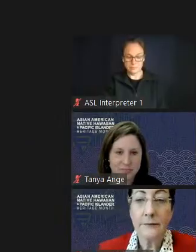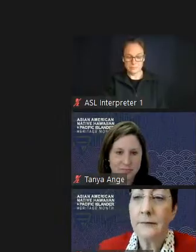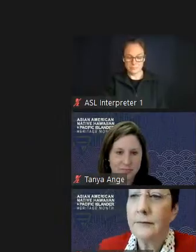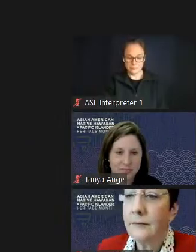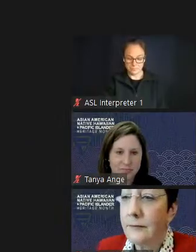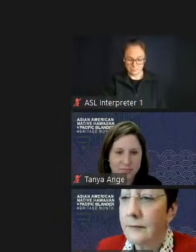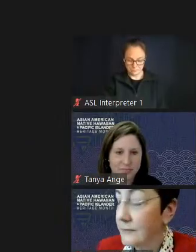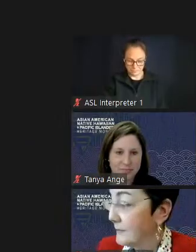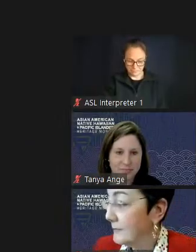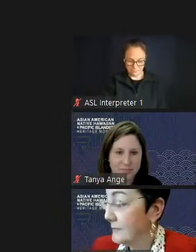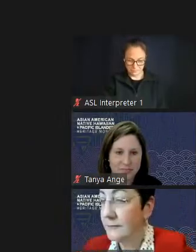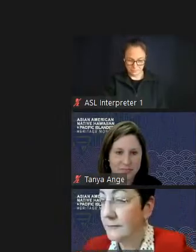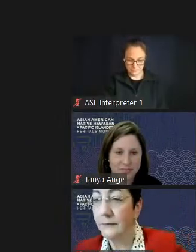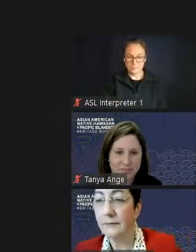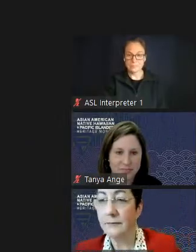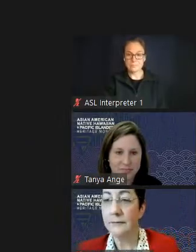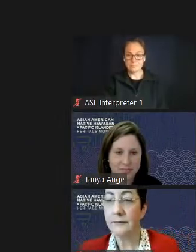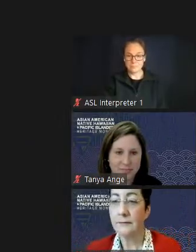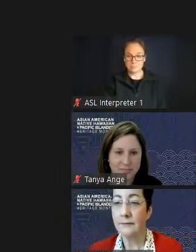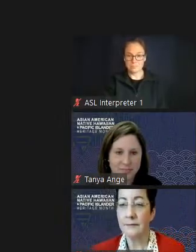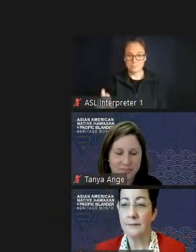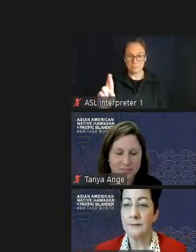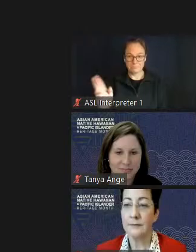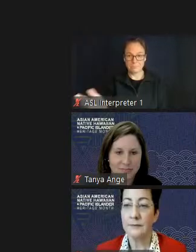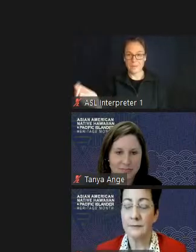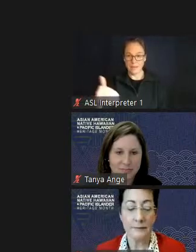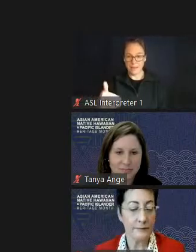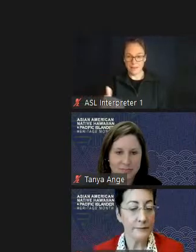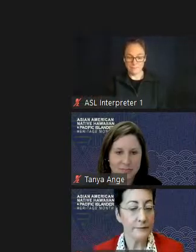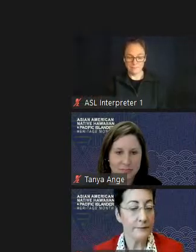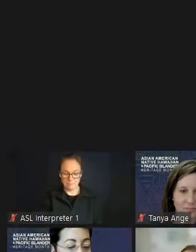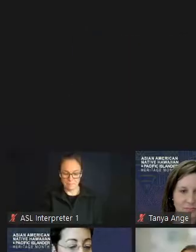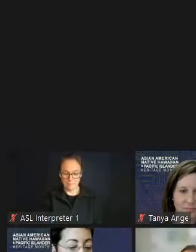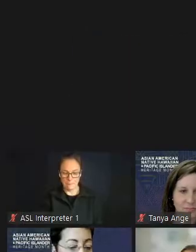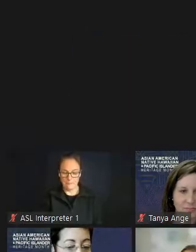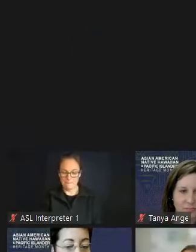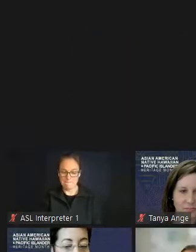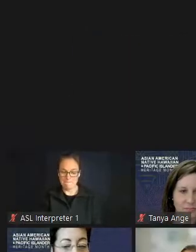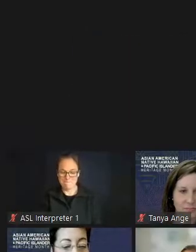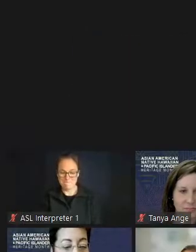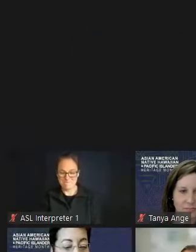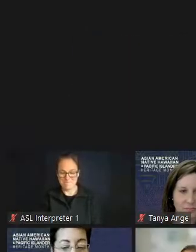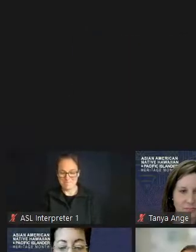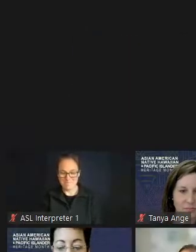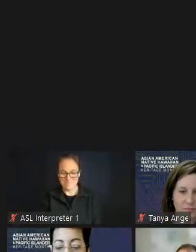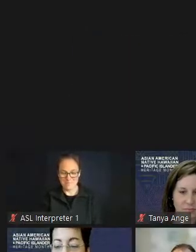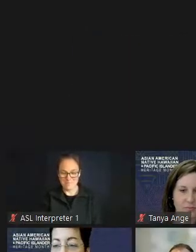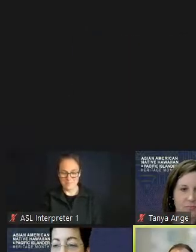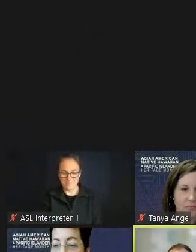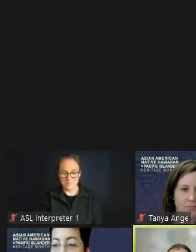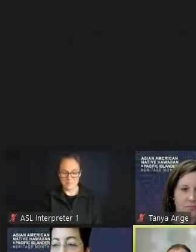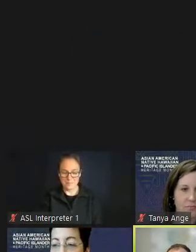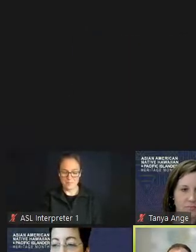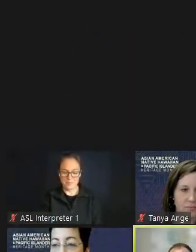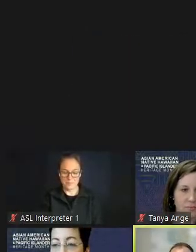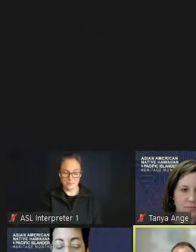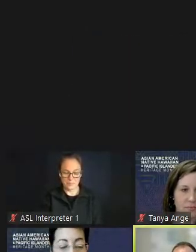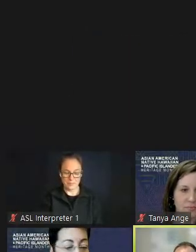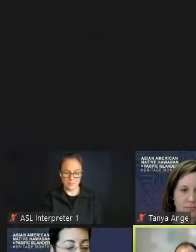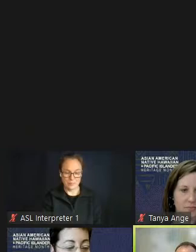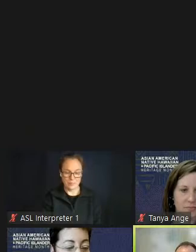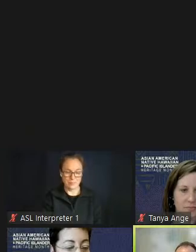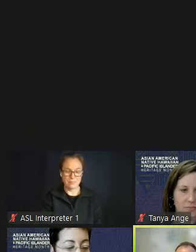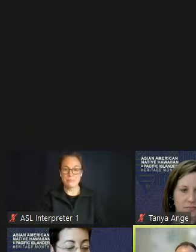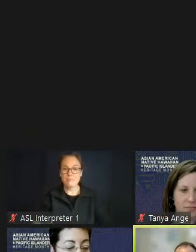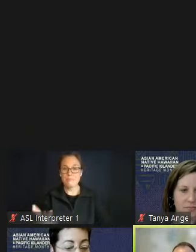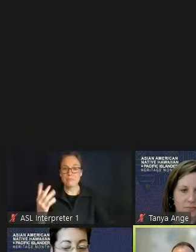Okay, so we're calling our meeting back to order after our break, and we're going to continue on with our presentations. Thank Correct? you. Thank you so